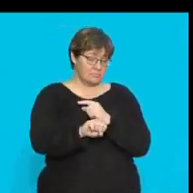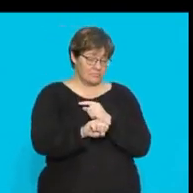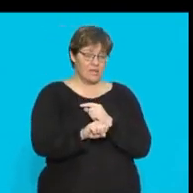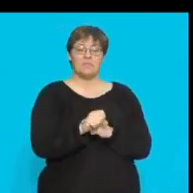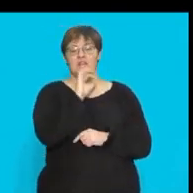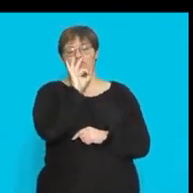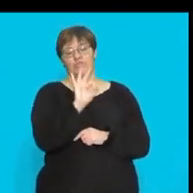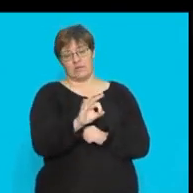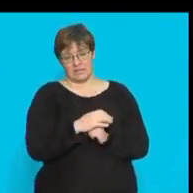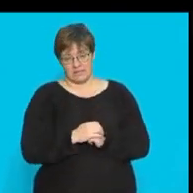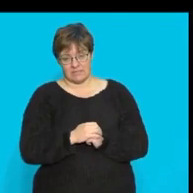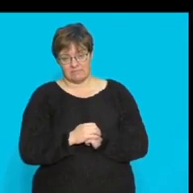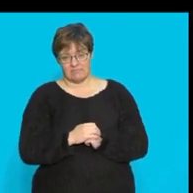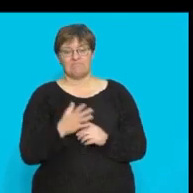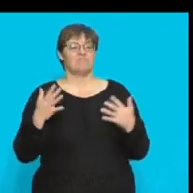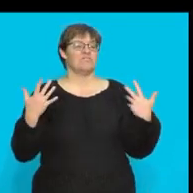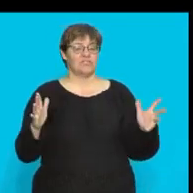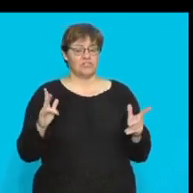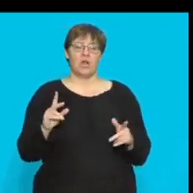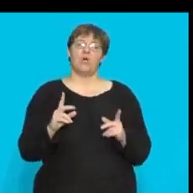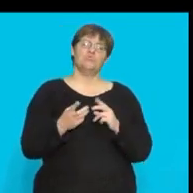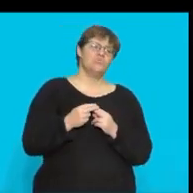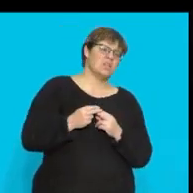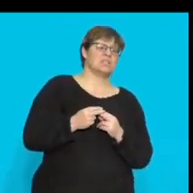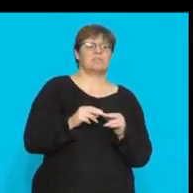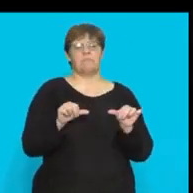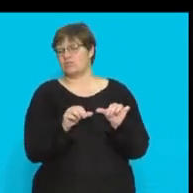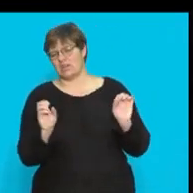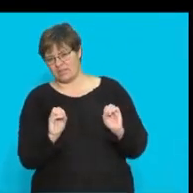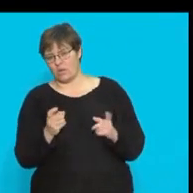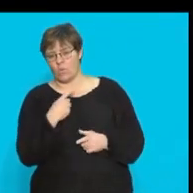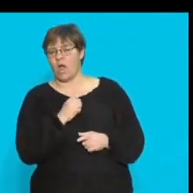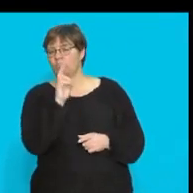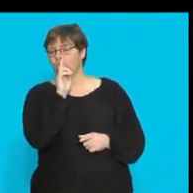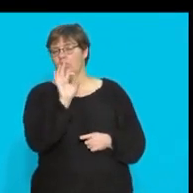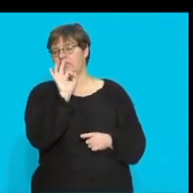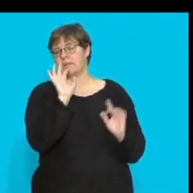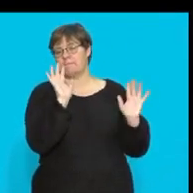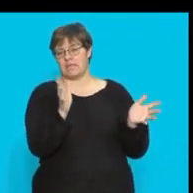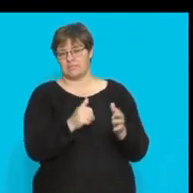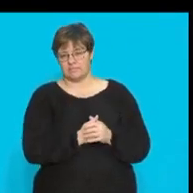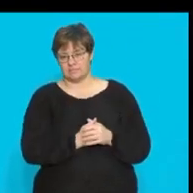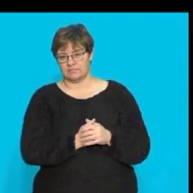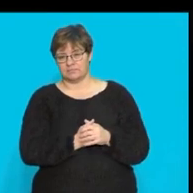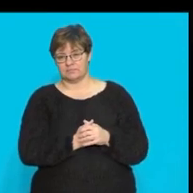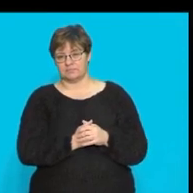be 3. That's all we have to put, no units of measurement, because we're not looking at anything